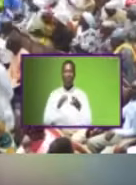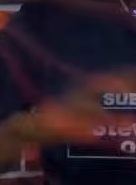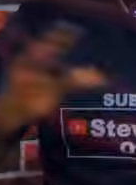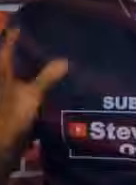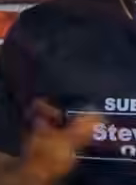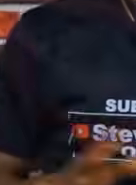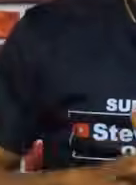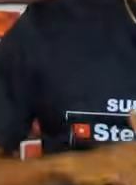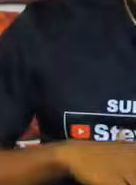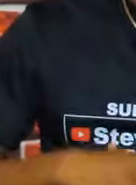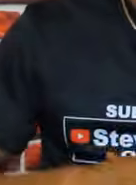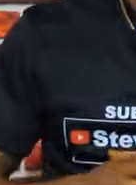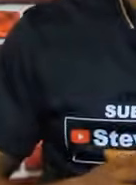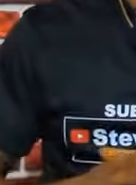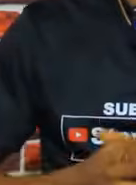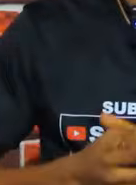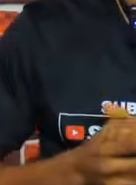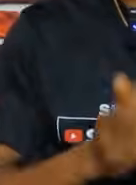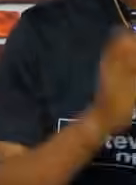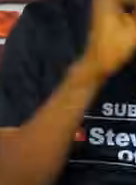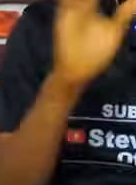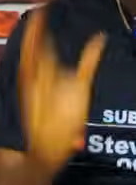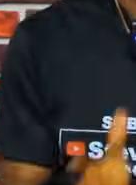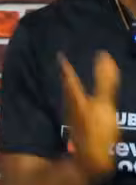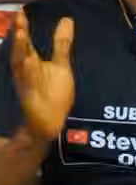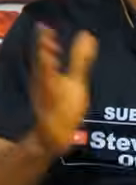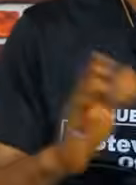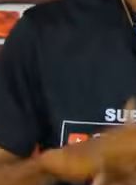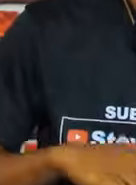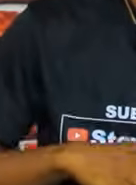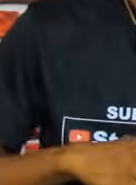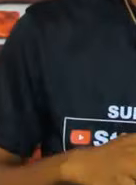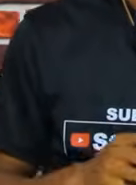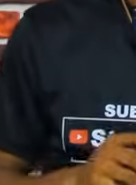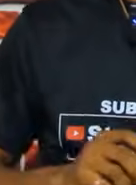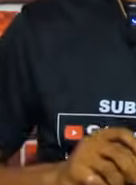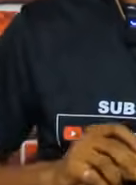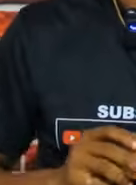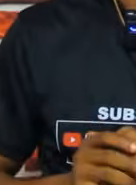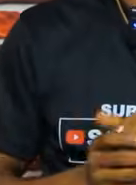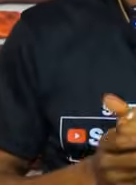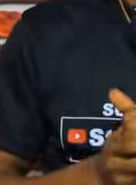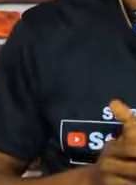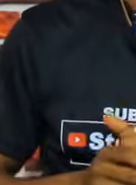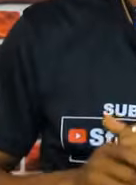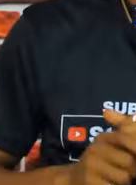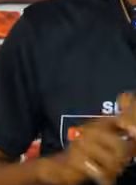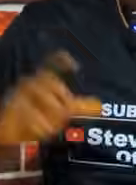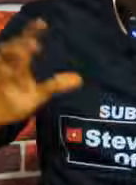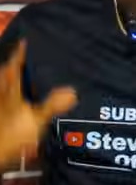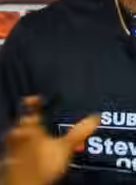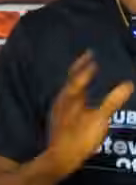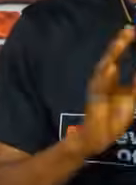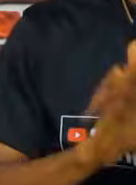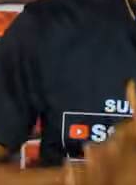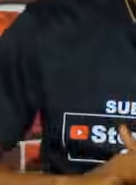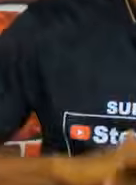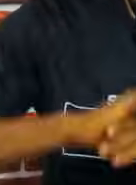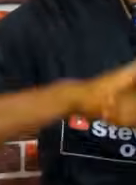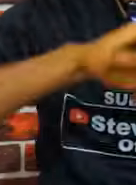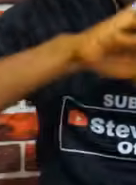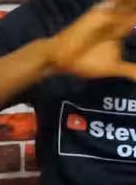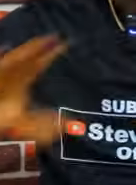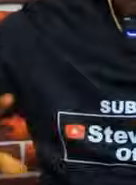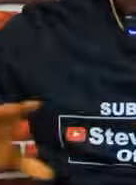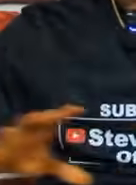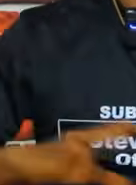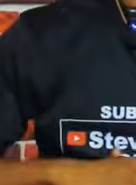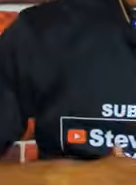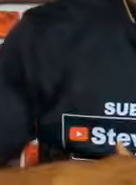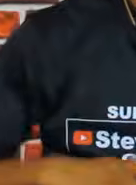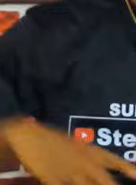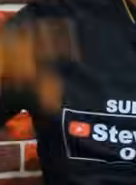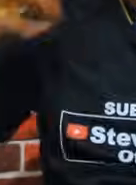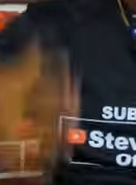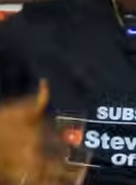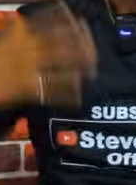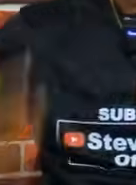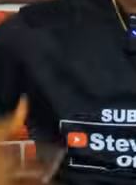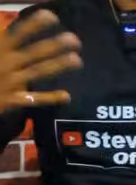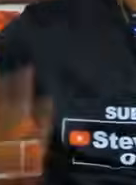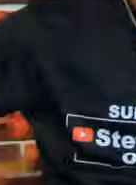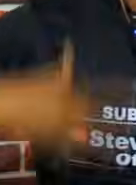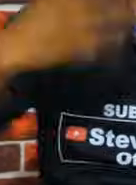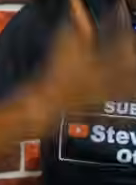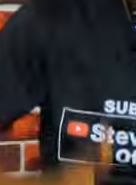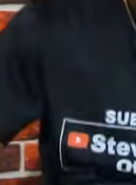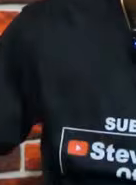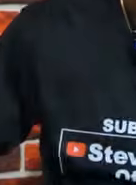Amen. Eje bu jan fo wutie ensem age se. Eye baba Stephen Adom che bia e kan. It is on point. The